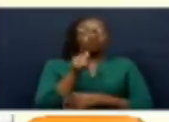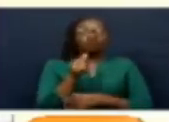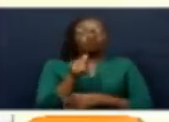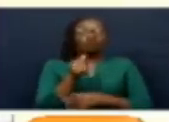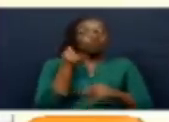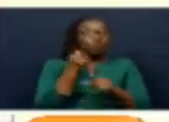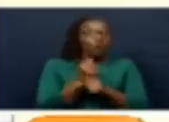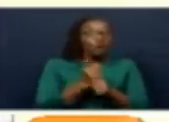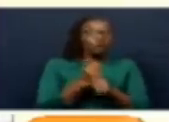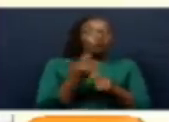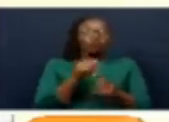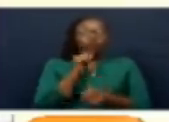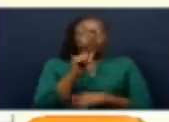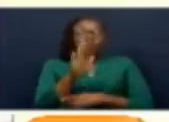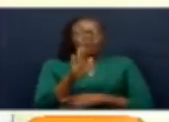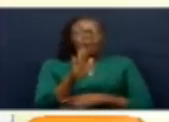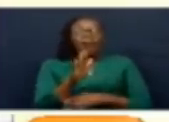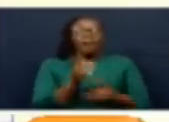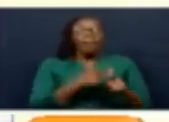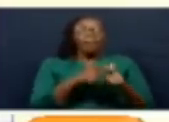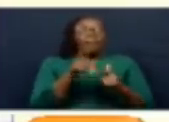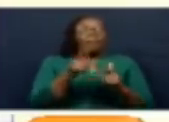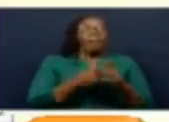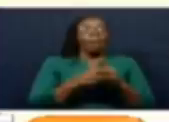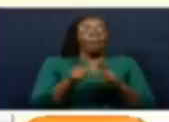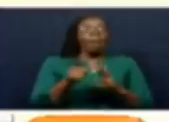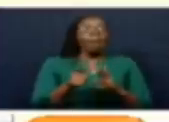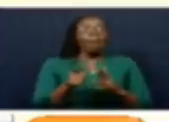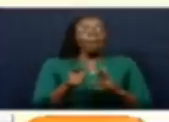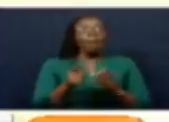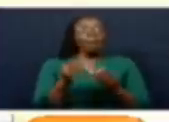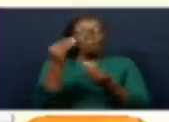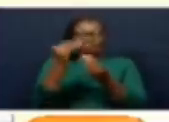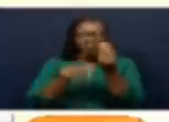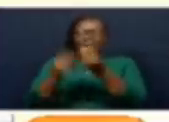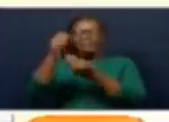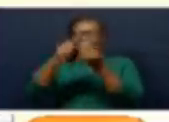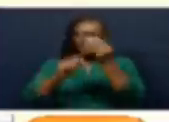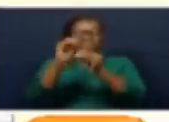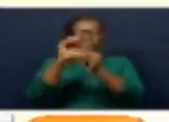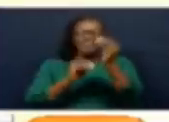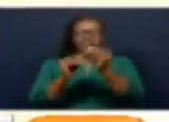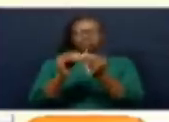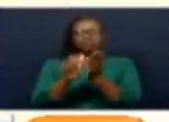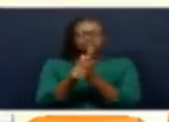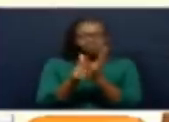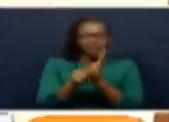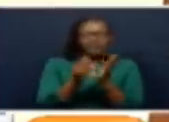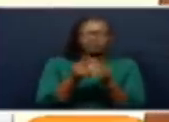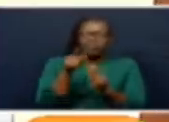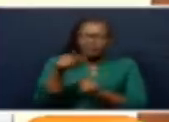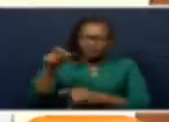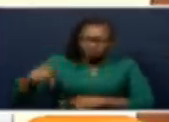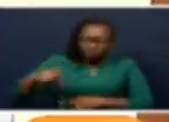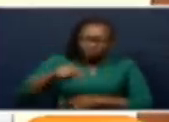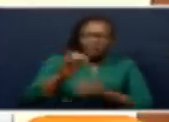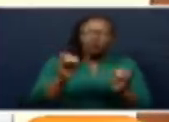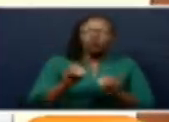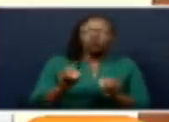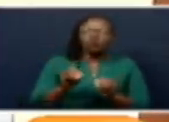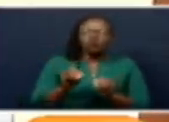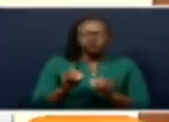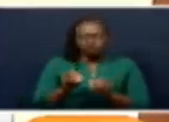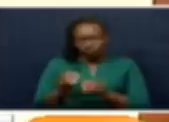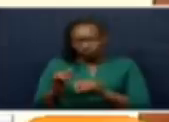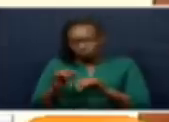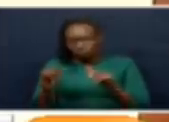or land or something like that. You start harvesting maize. You did not plant the maize. You didn't weed. You didn't remove the weed, and you